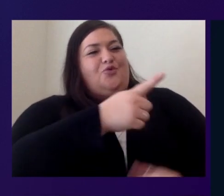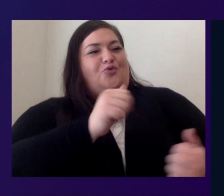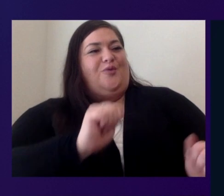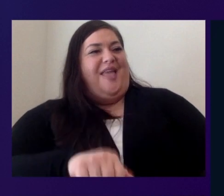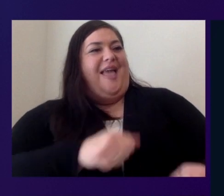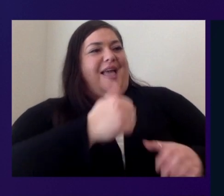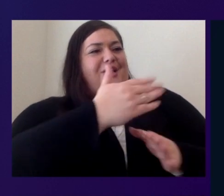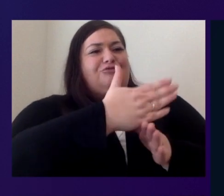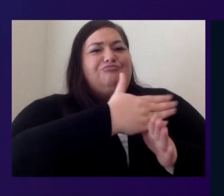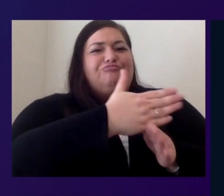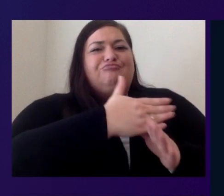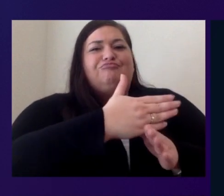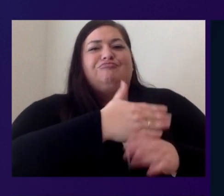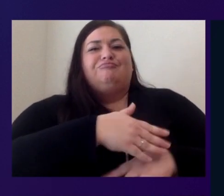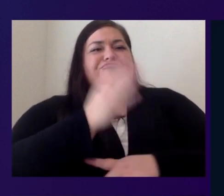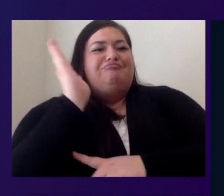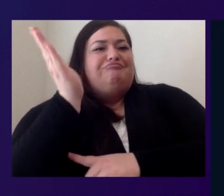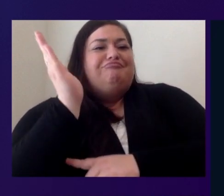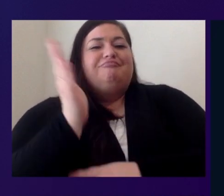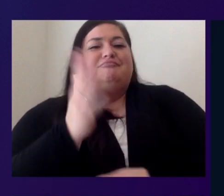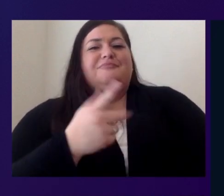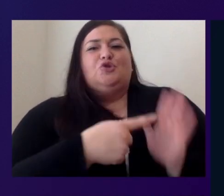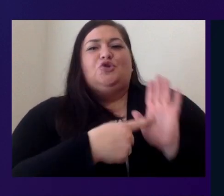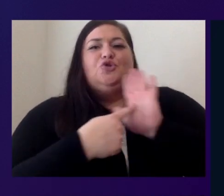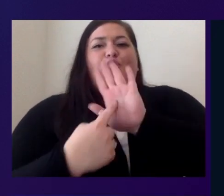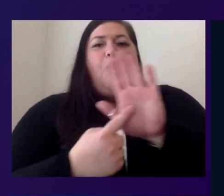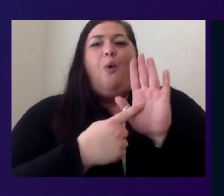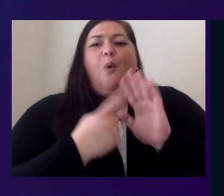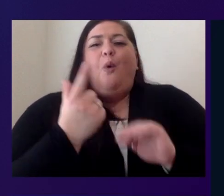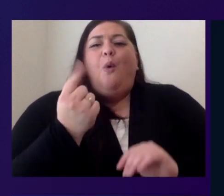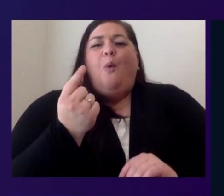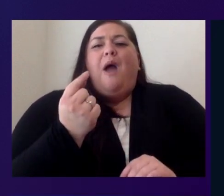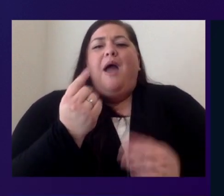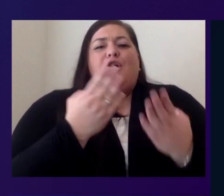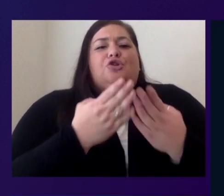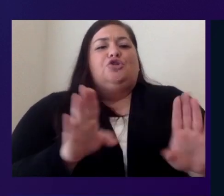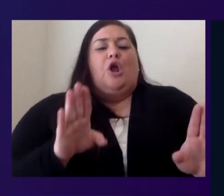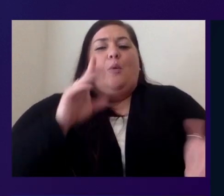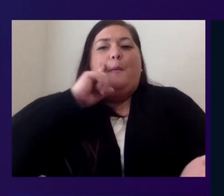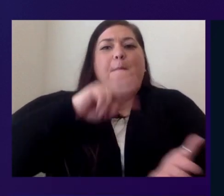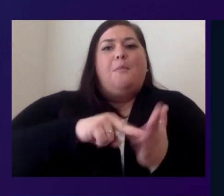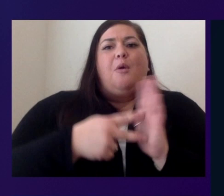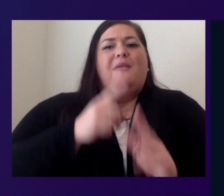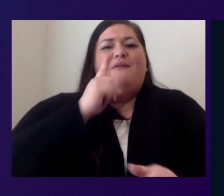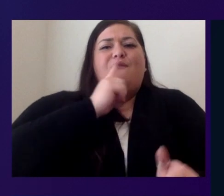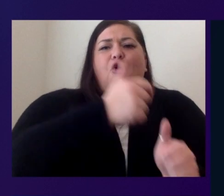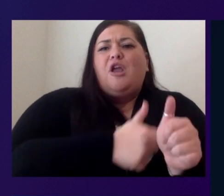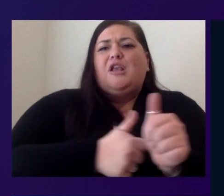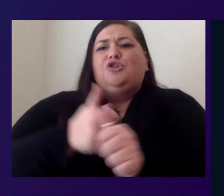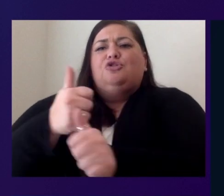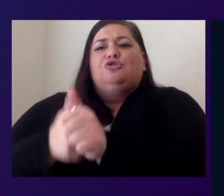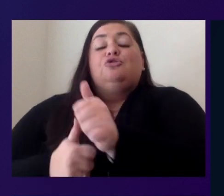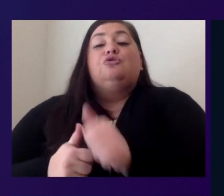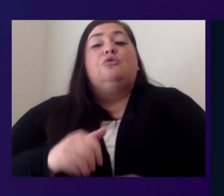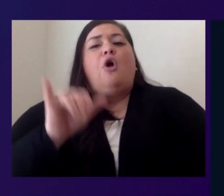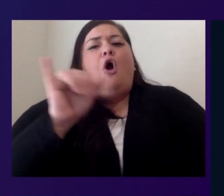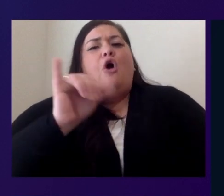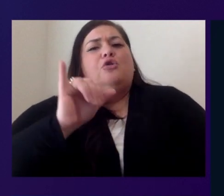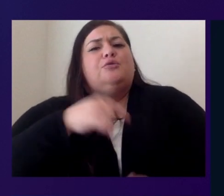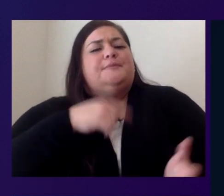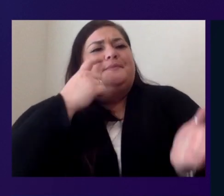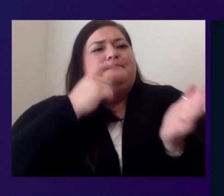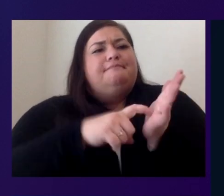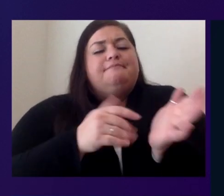kind of point everyone into what the general purpose is for each one of these. Especially, I've been hearing a lot about Workspaces